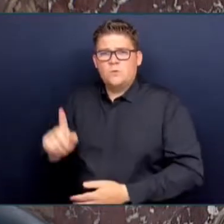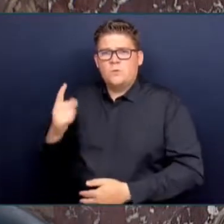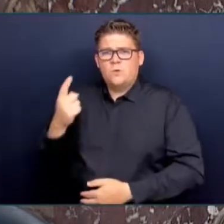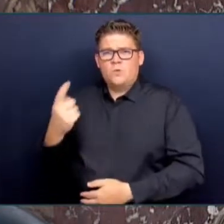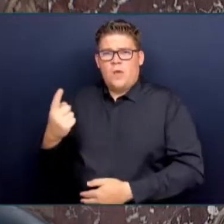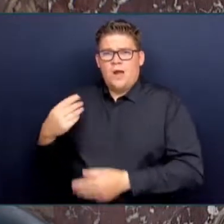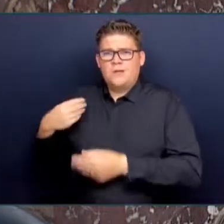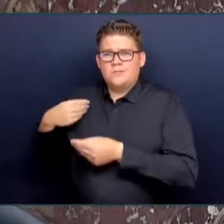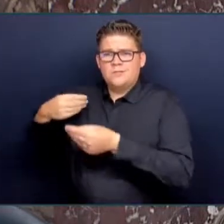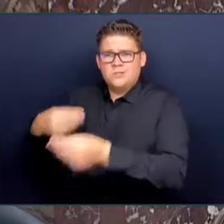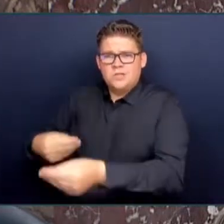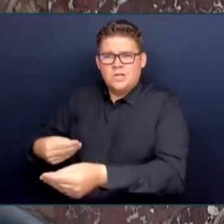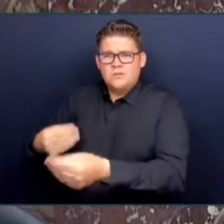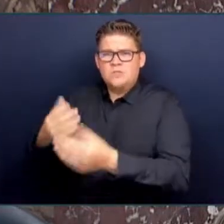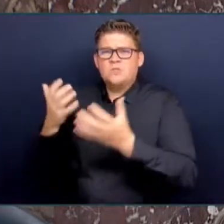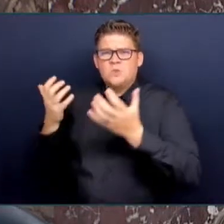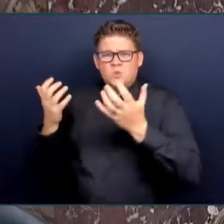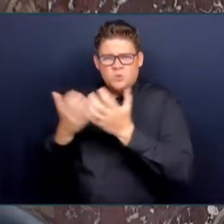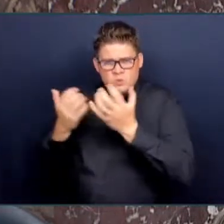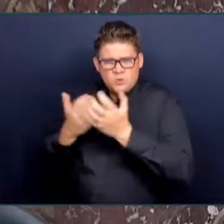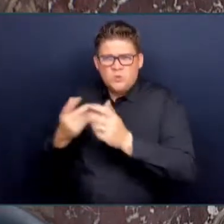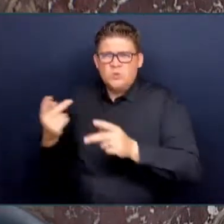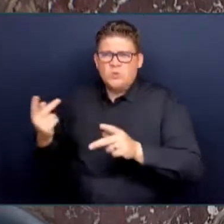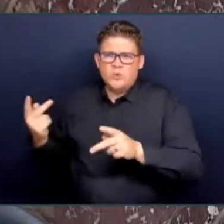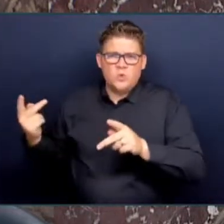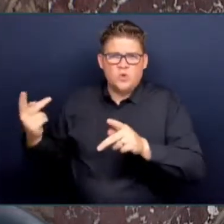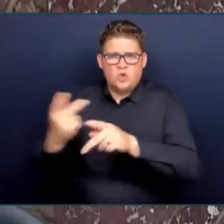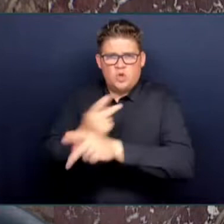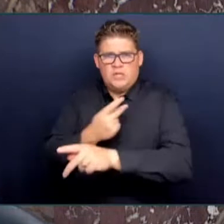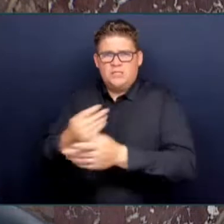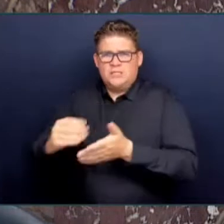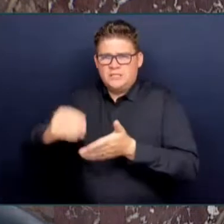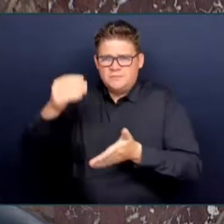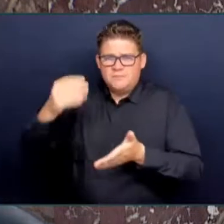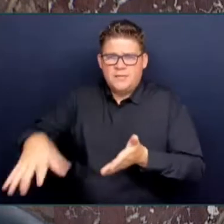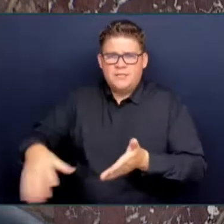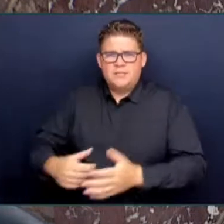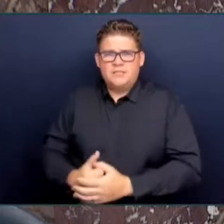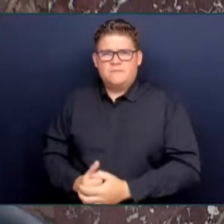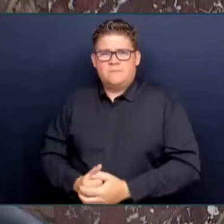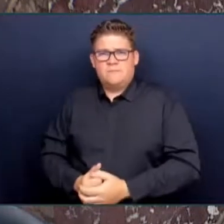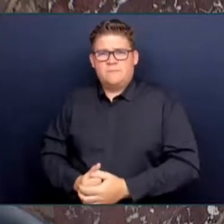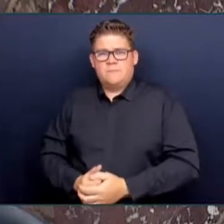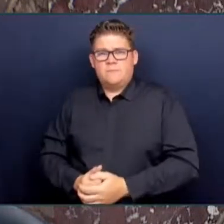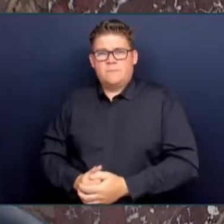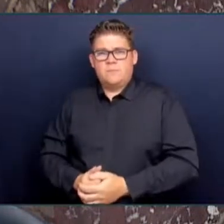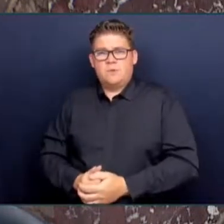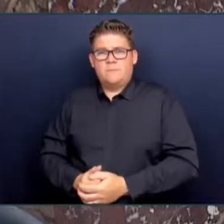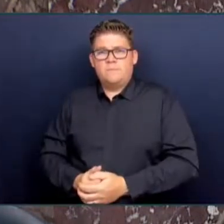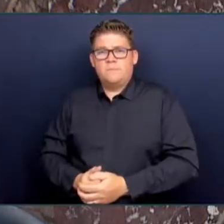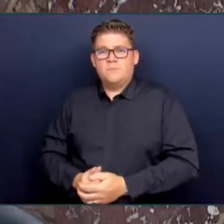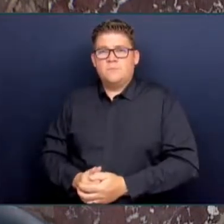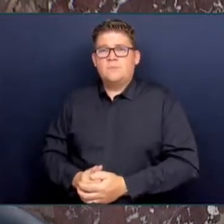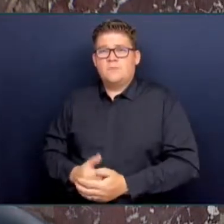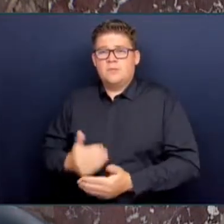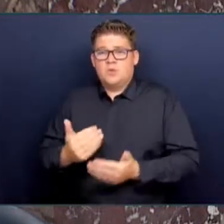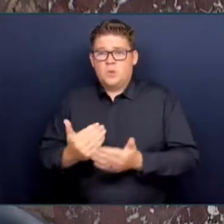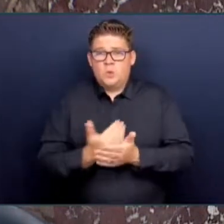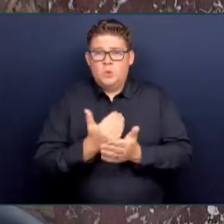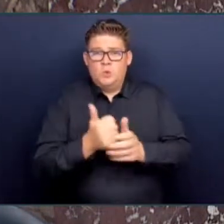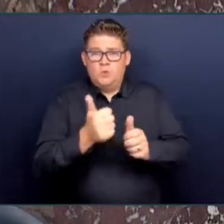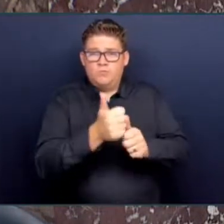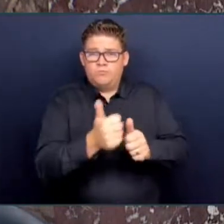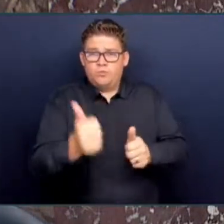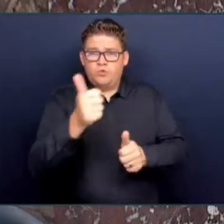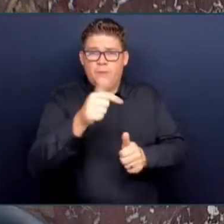is the same individual, that incoming tainted Premier, who is now promising to fix this terrible problem that